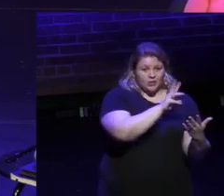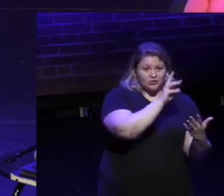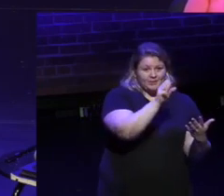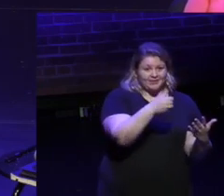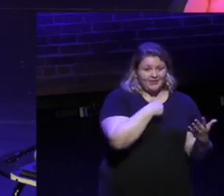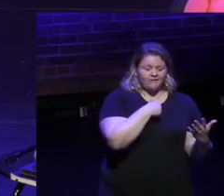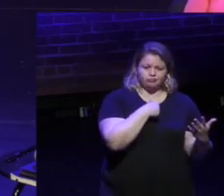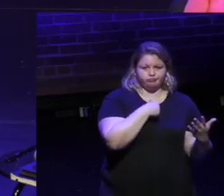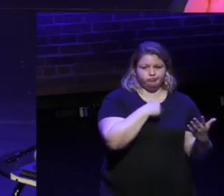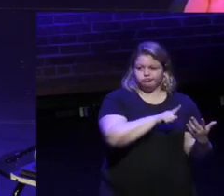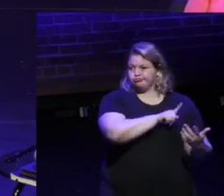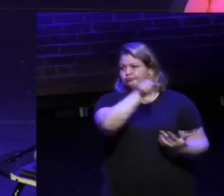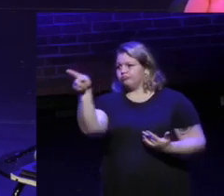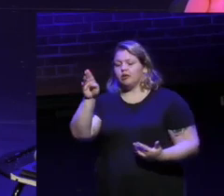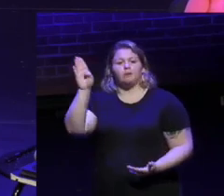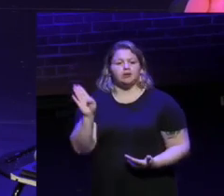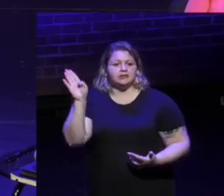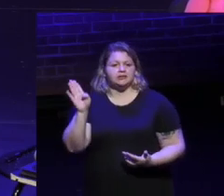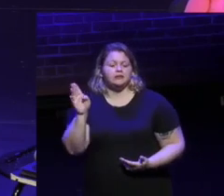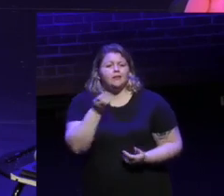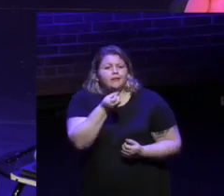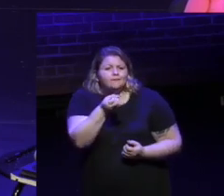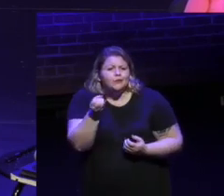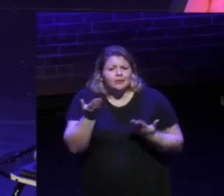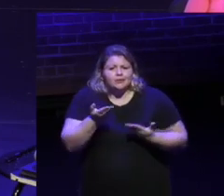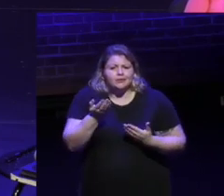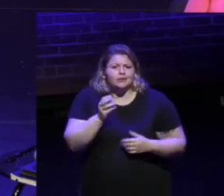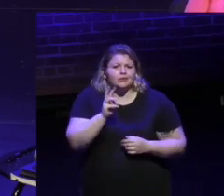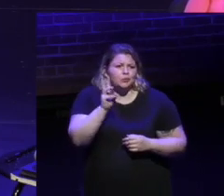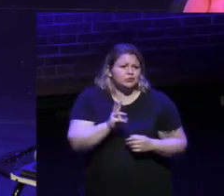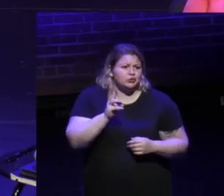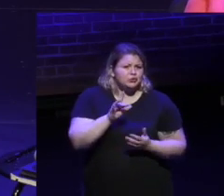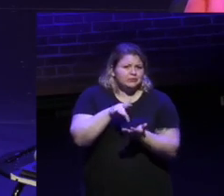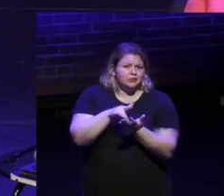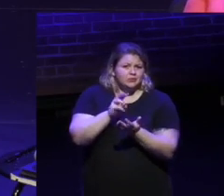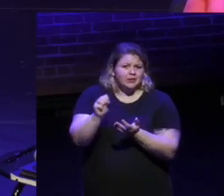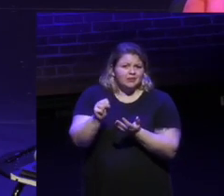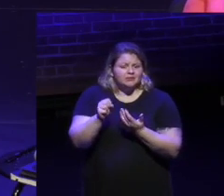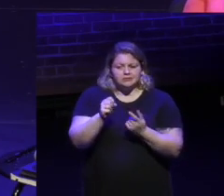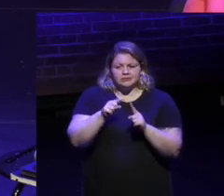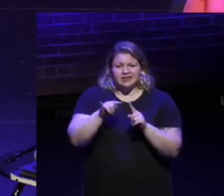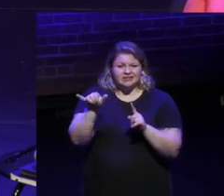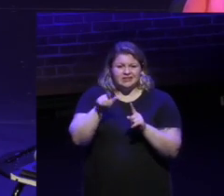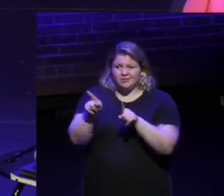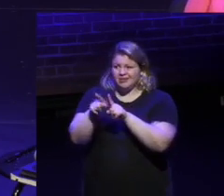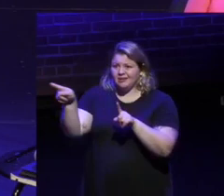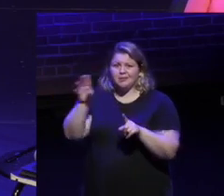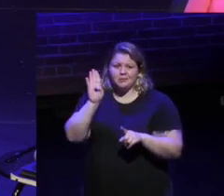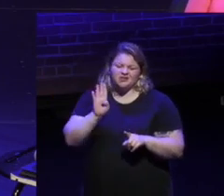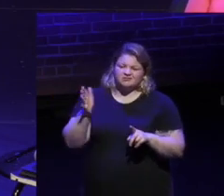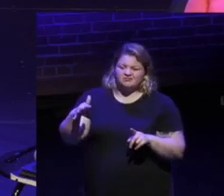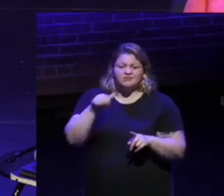few exceptions, but we're here in Worcester, which is in central Mass, of course, does not have the same access to those types